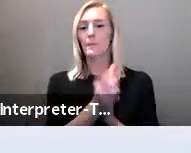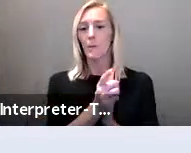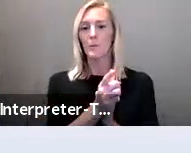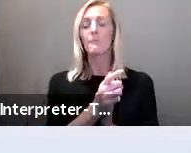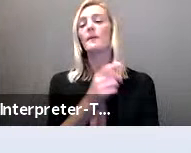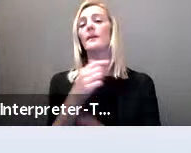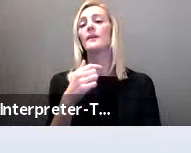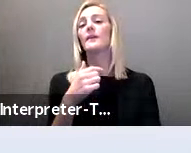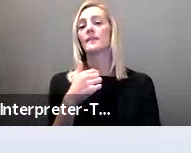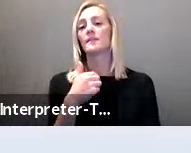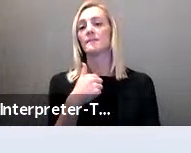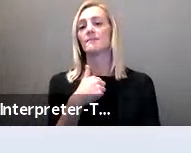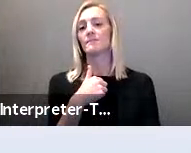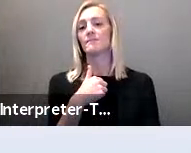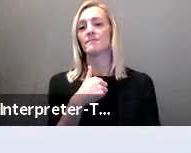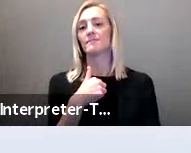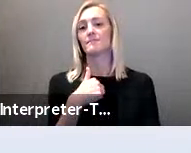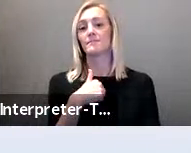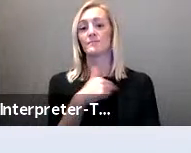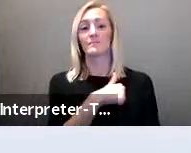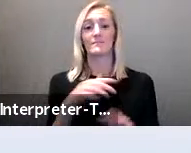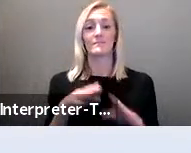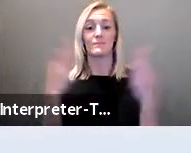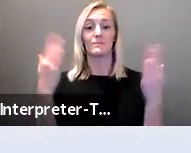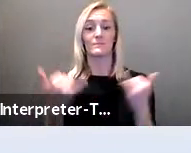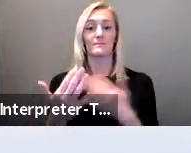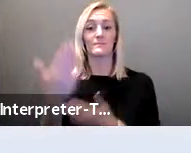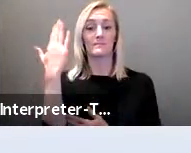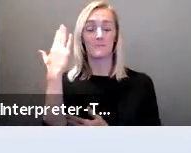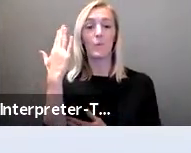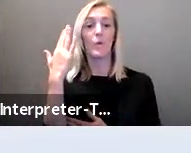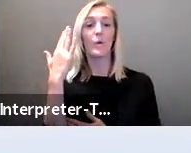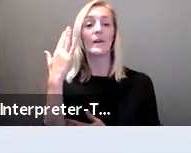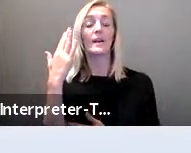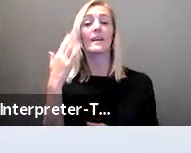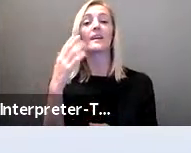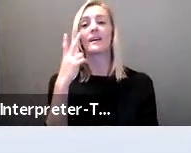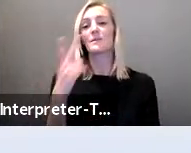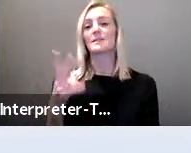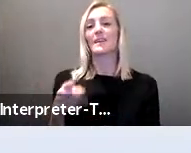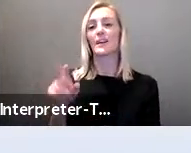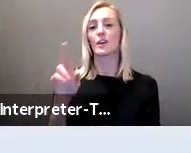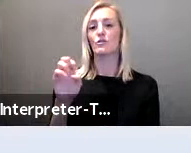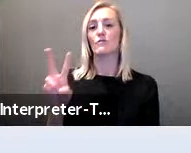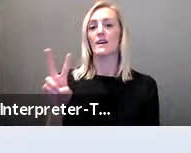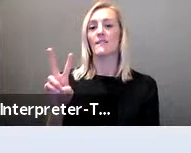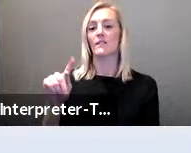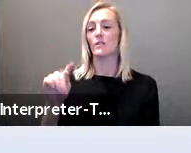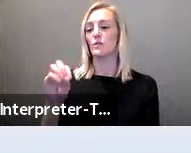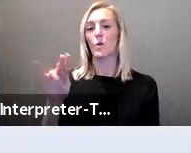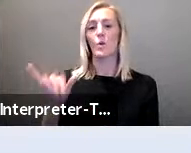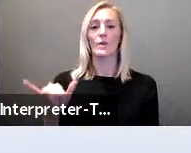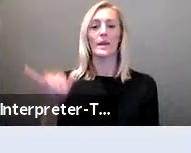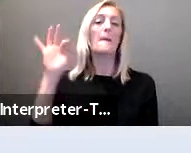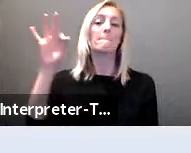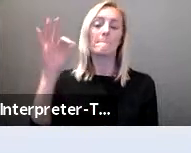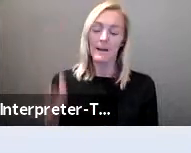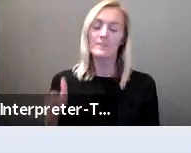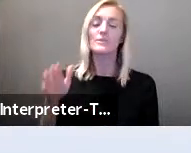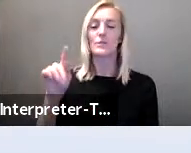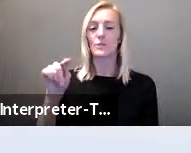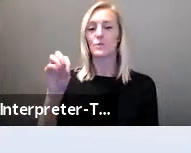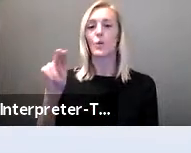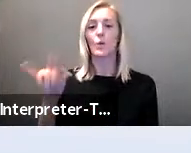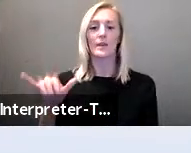relive as we opened up this morning, and that was seeing Reverend Tony pastor, Reverend